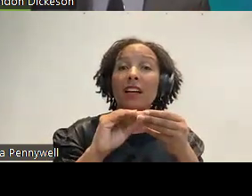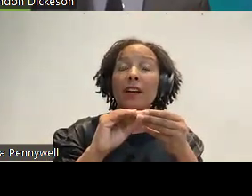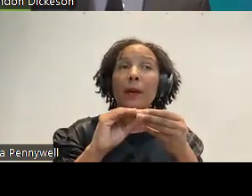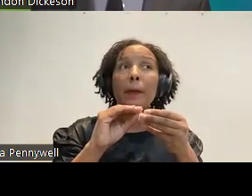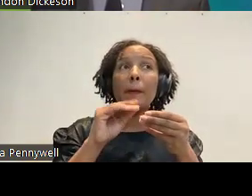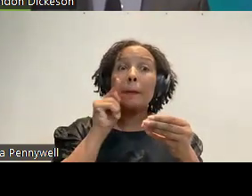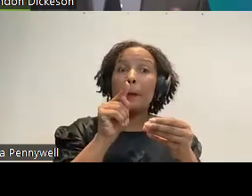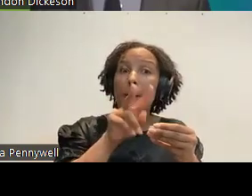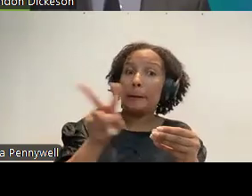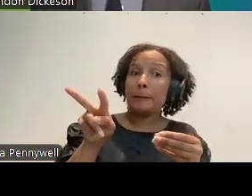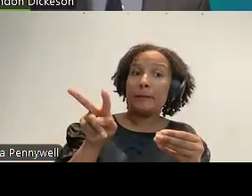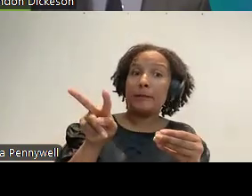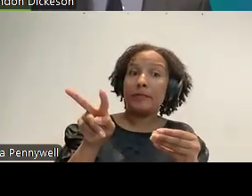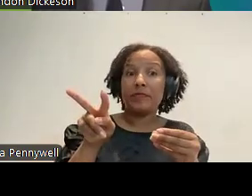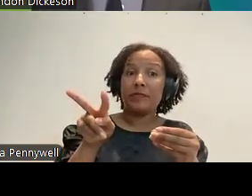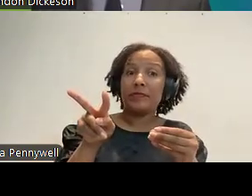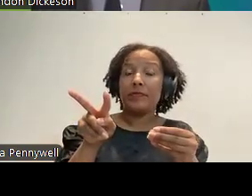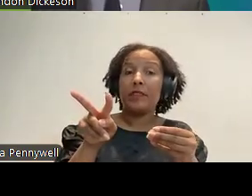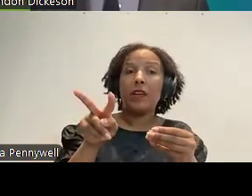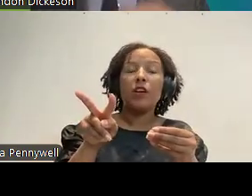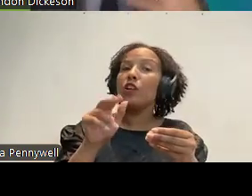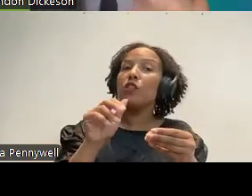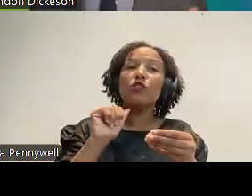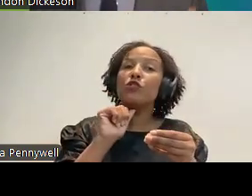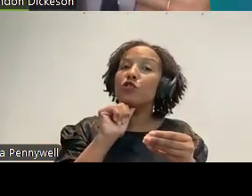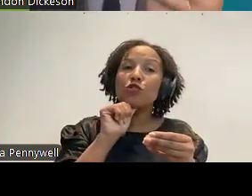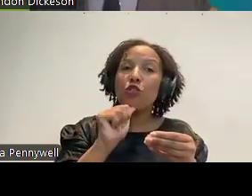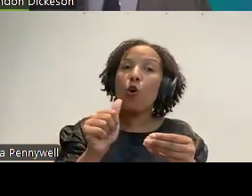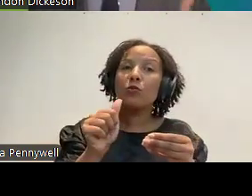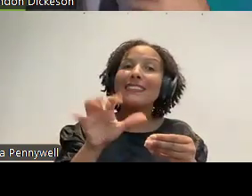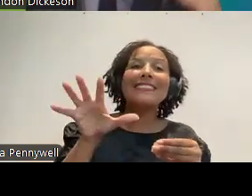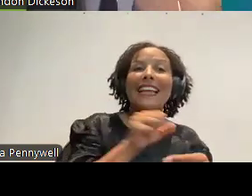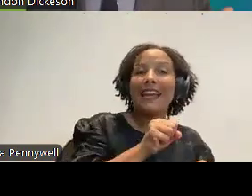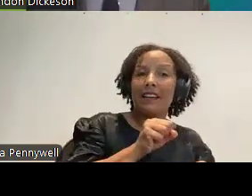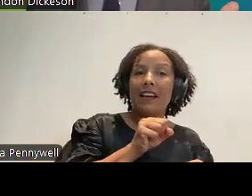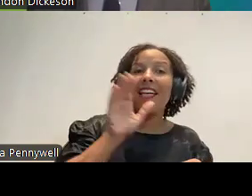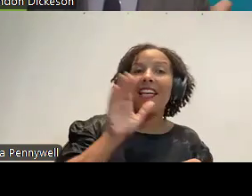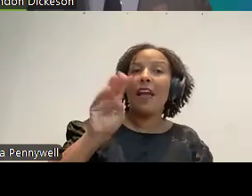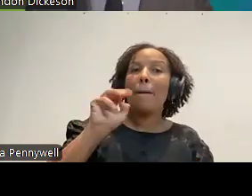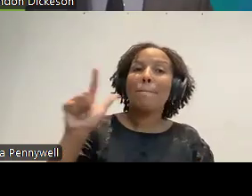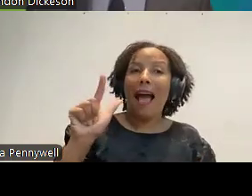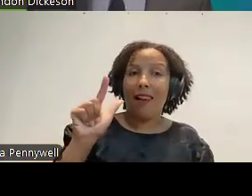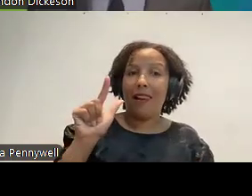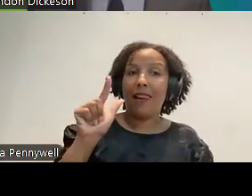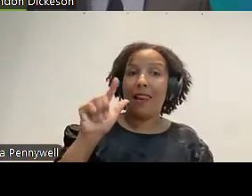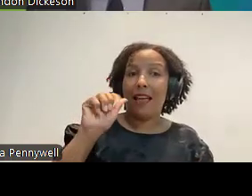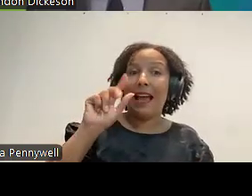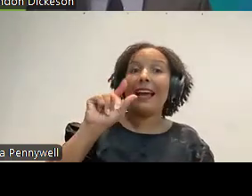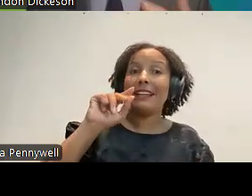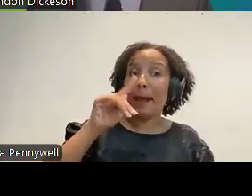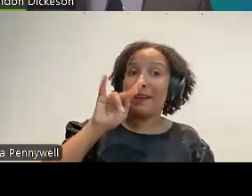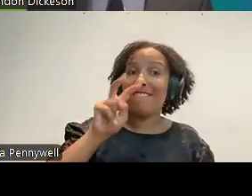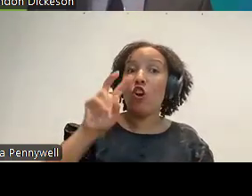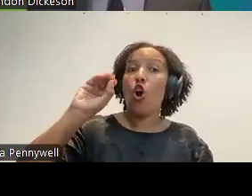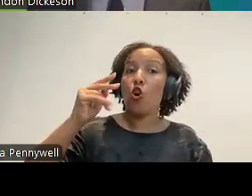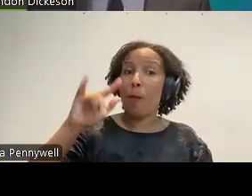somebody unless you're prepared and able to provide them with a better, more adaptive, healthy um, um, coping